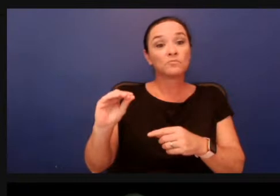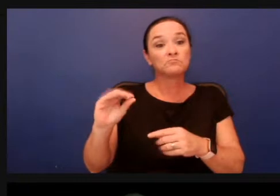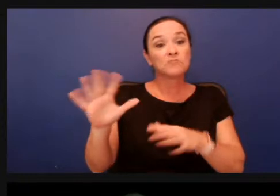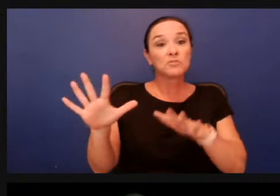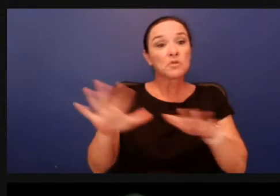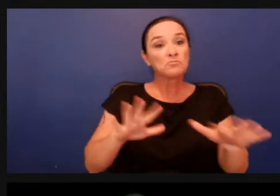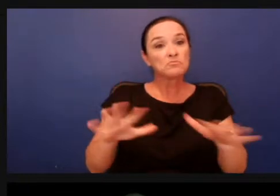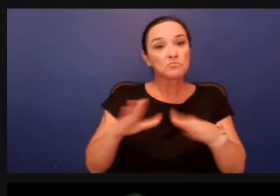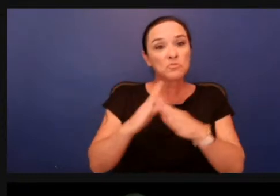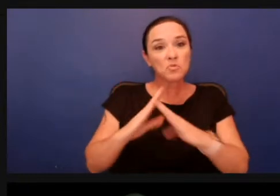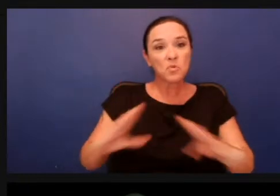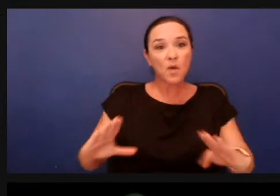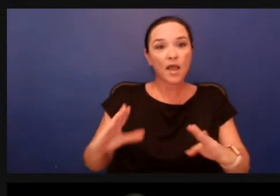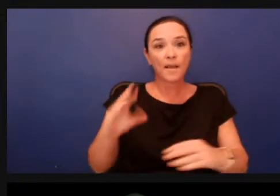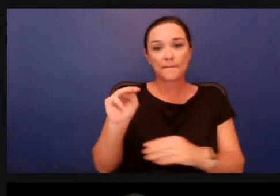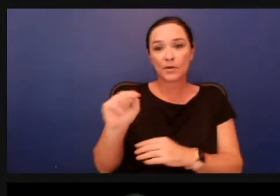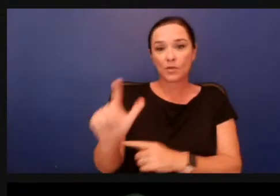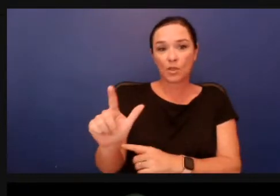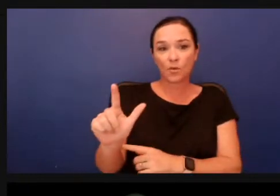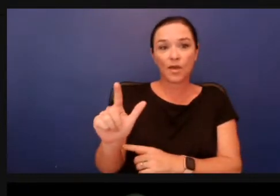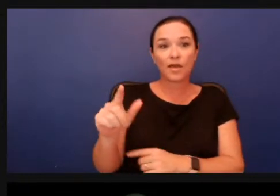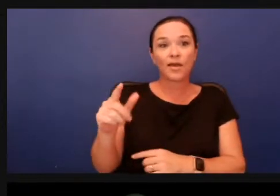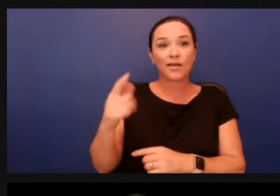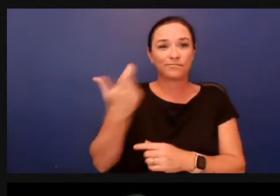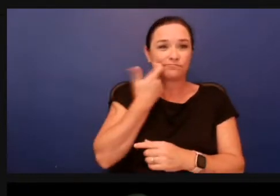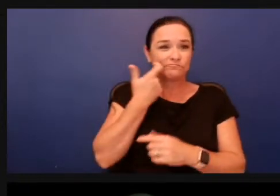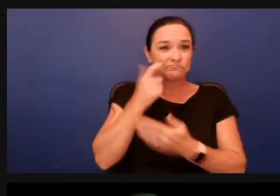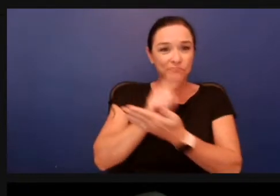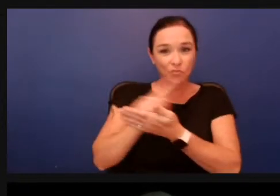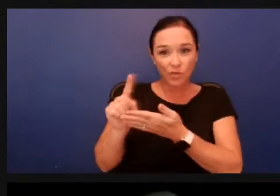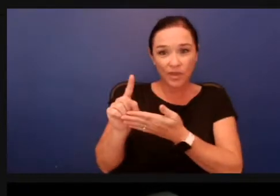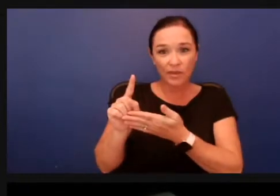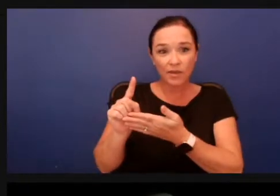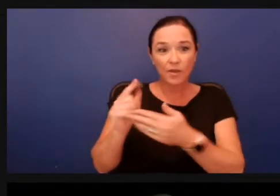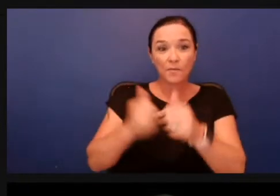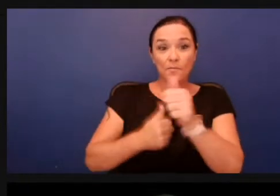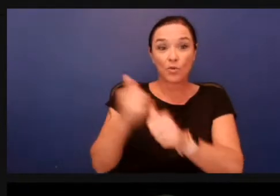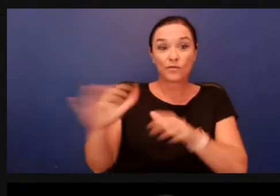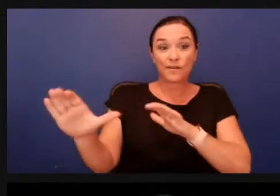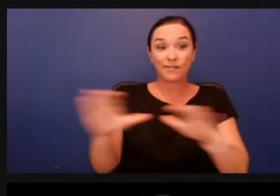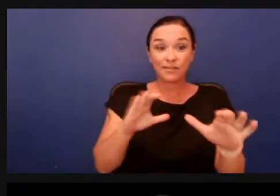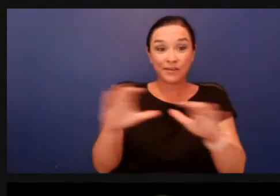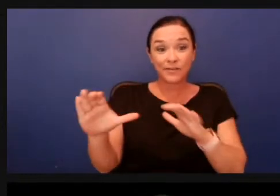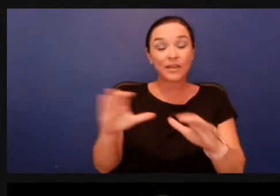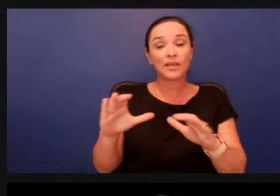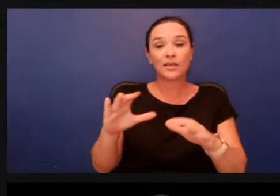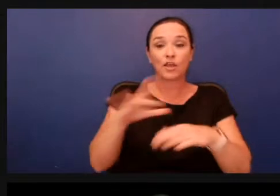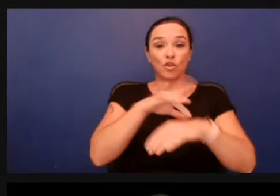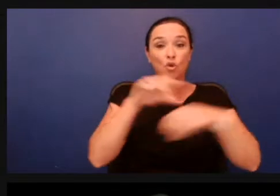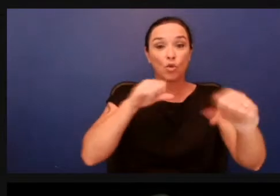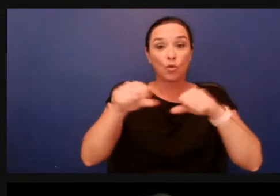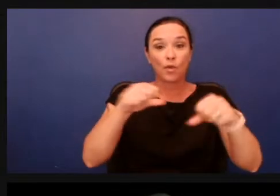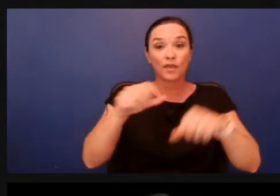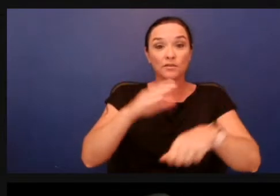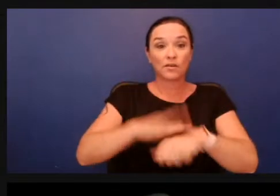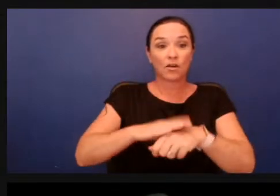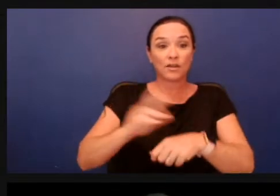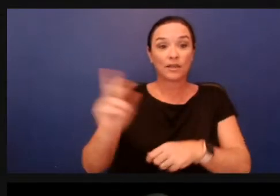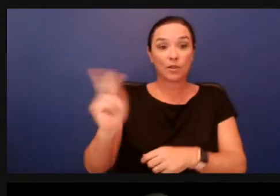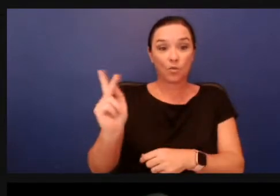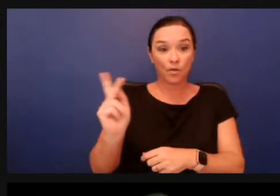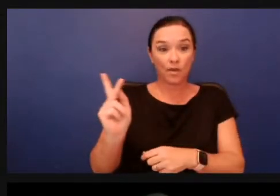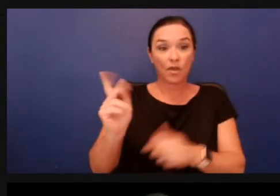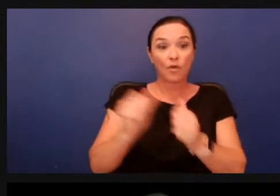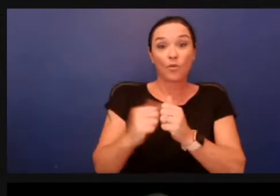Loa this past week. Most of the activity has been earthquakes on Kilauea, with a one